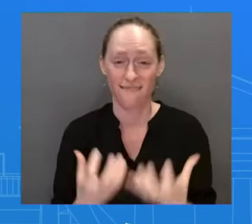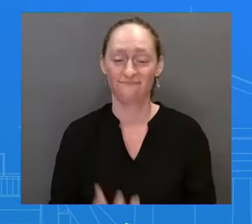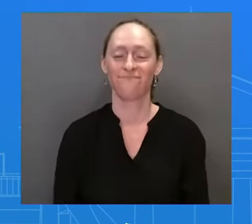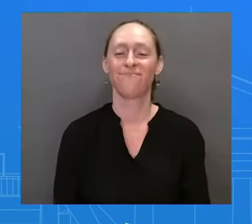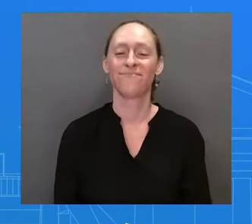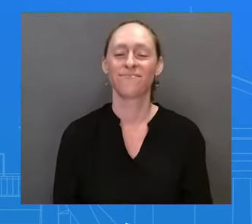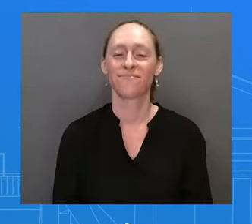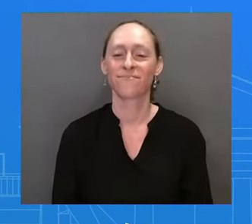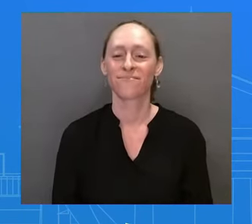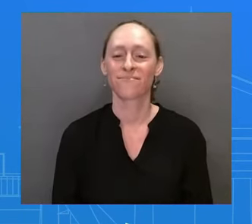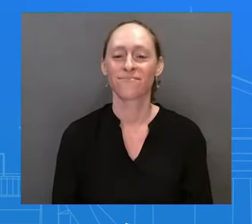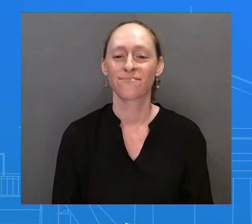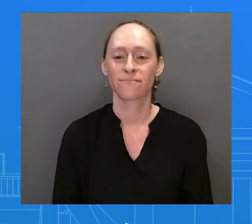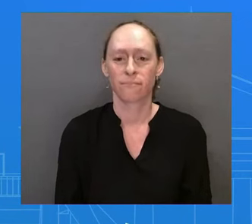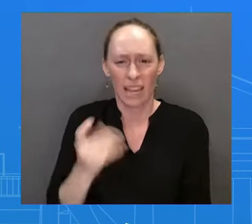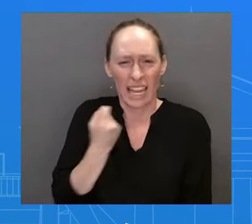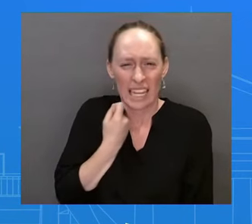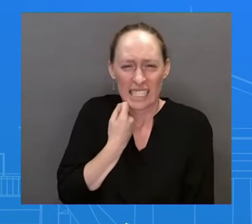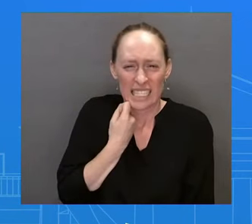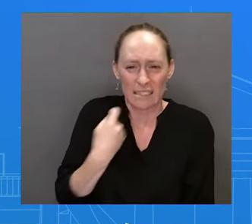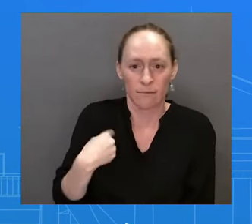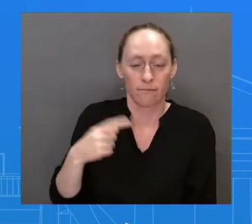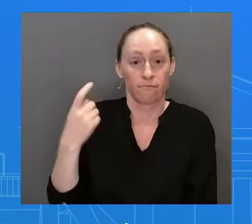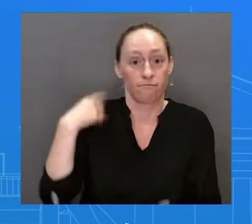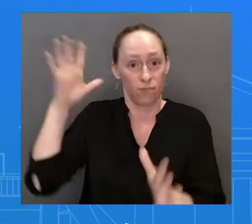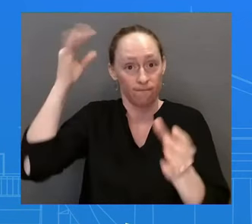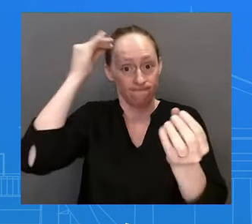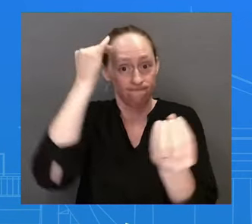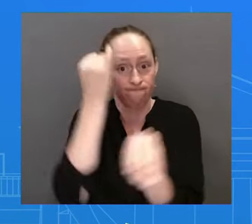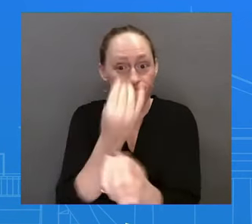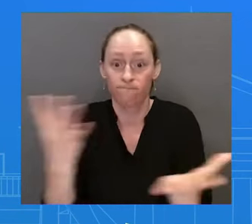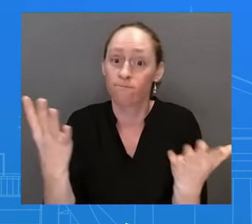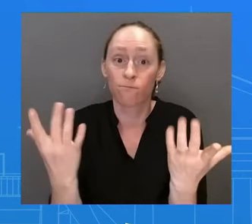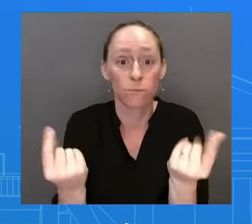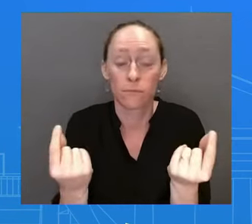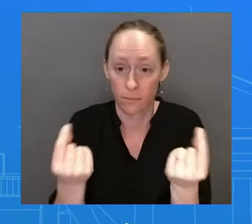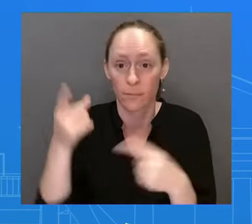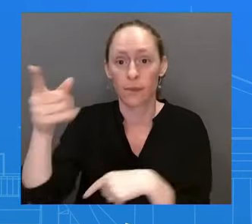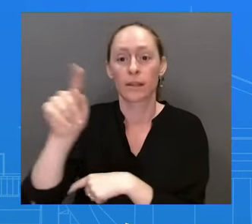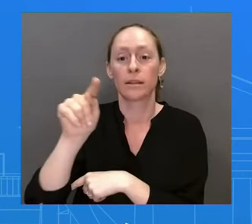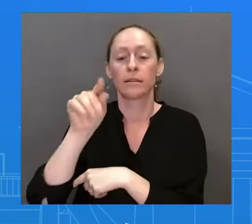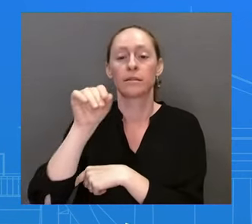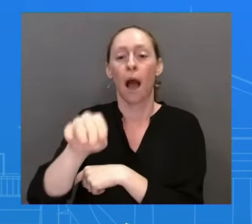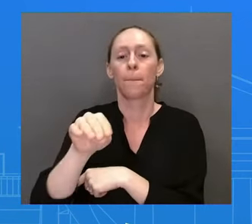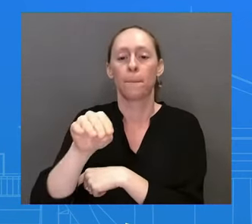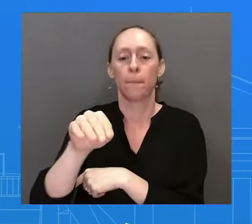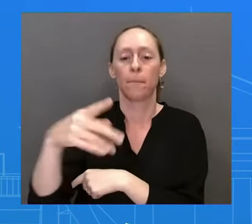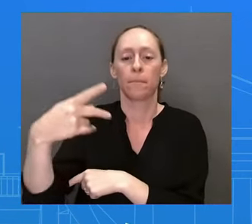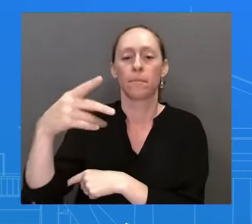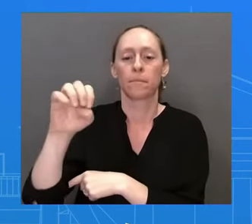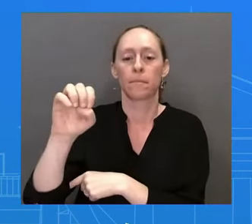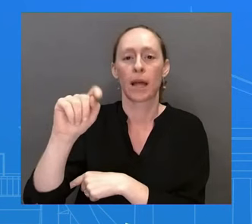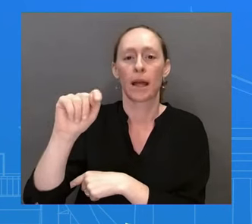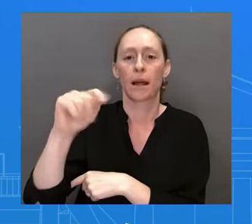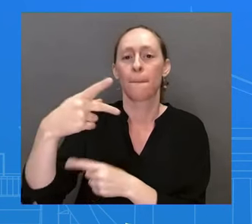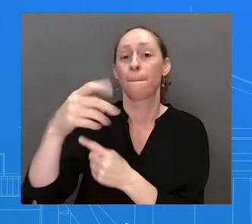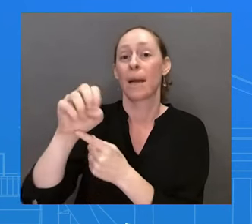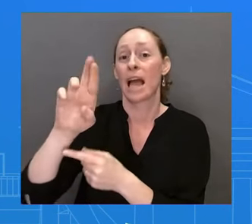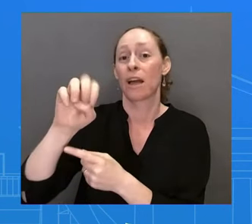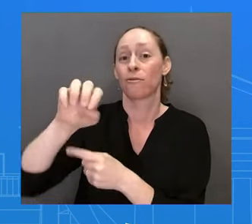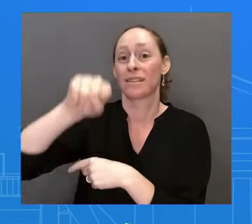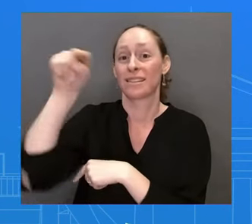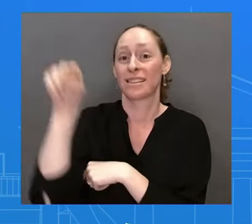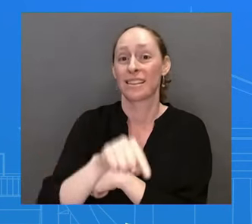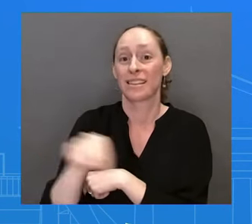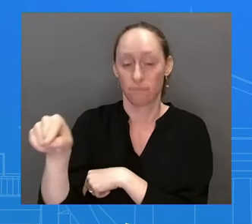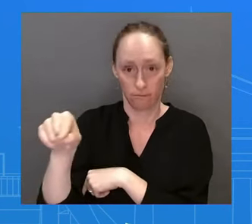announce that Tom Perez will be serving as senior advisor, assistant to the president, and director of intergovernmental affairs. Tom will build